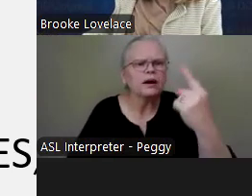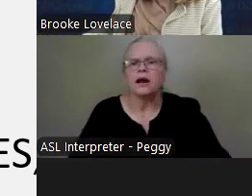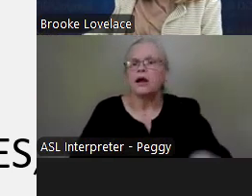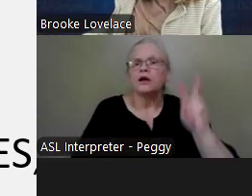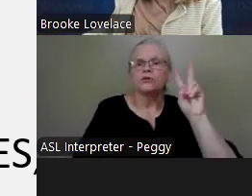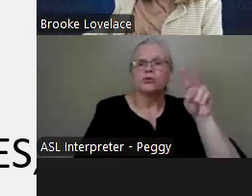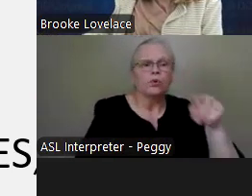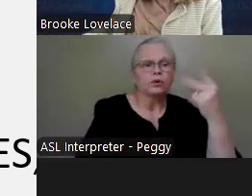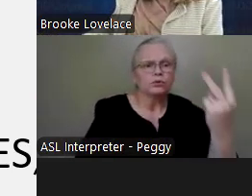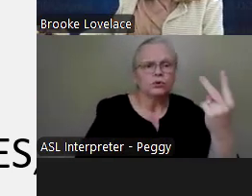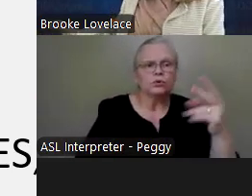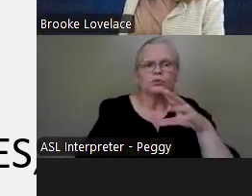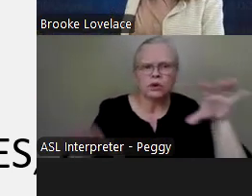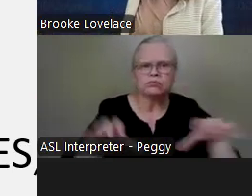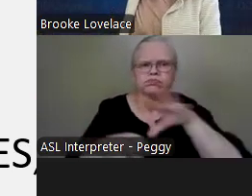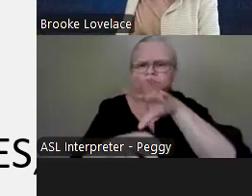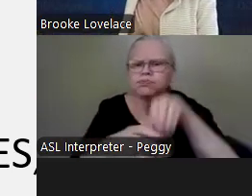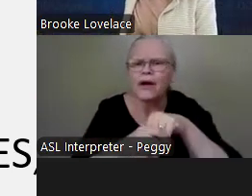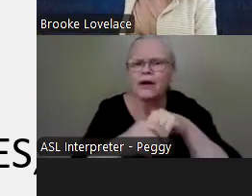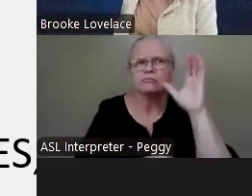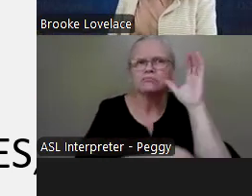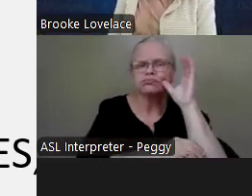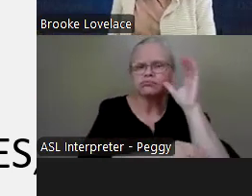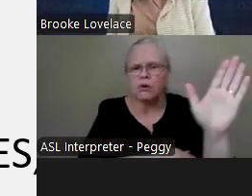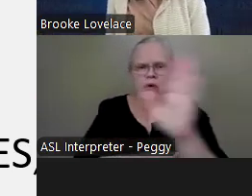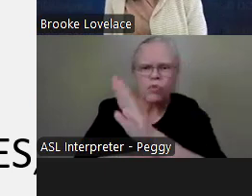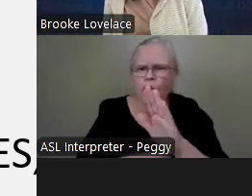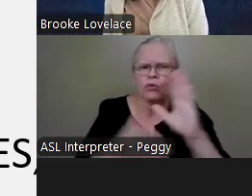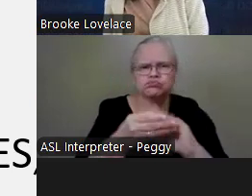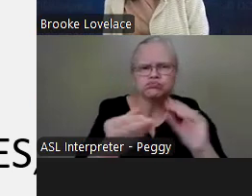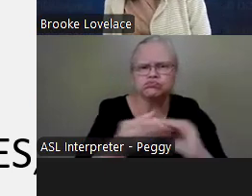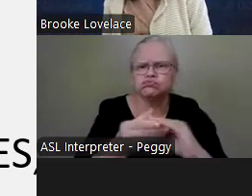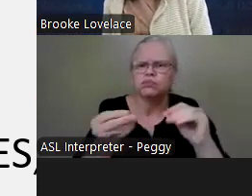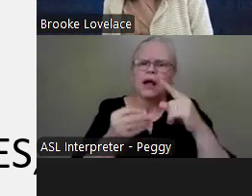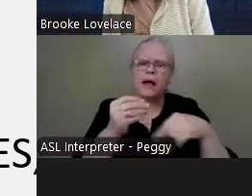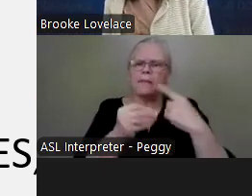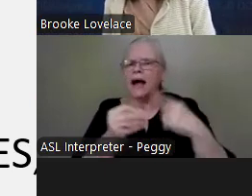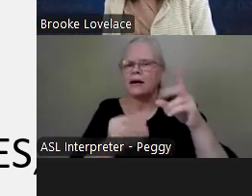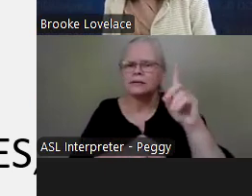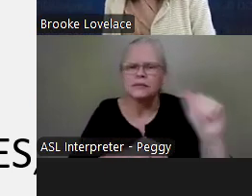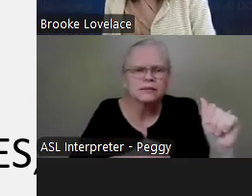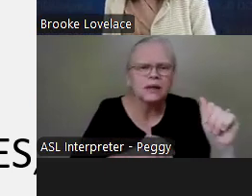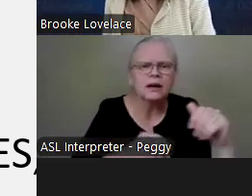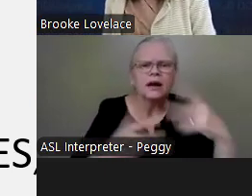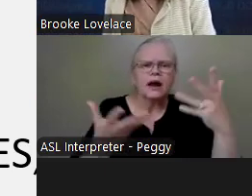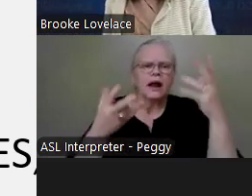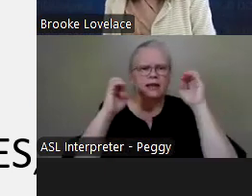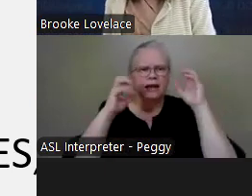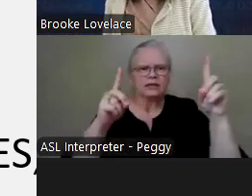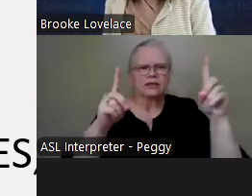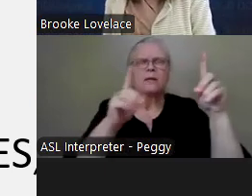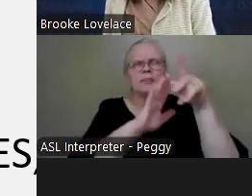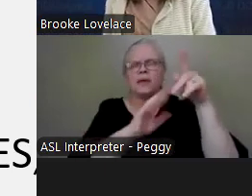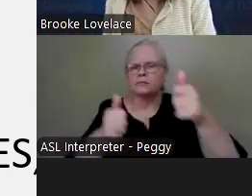will actively engage and listen to people with developmental disabilities and their families to ensure that the council can inform and educate policy members